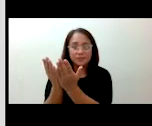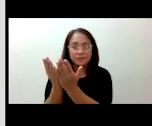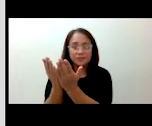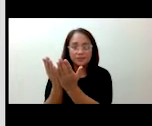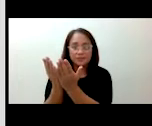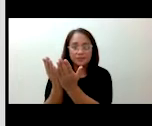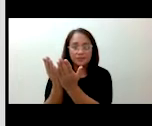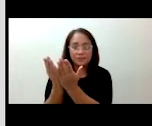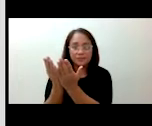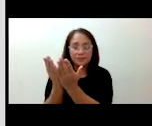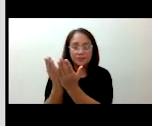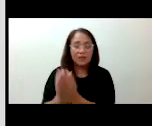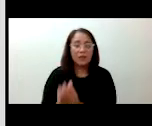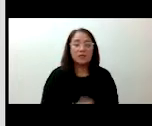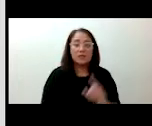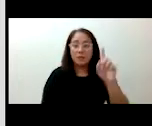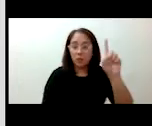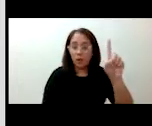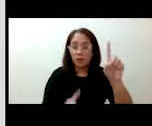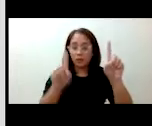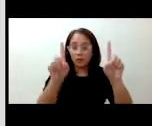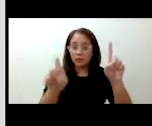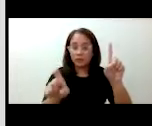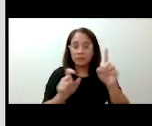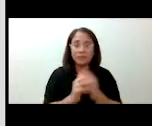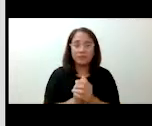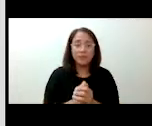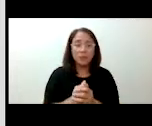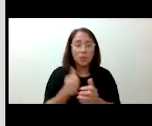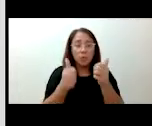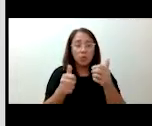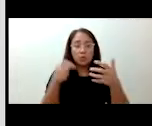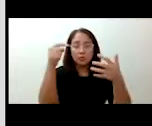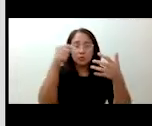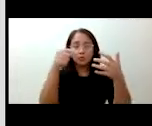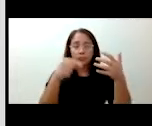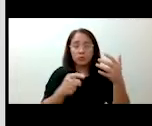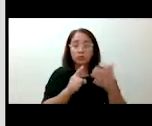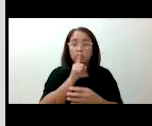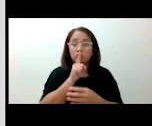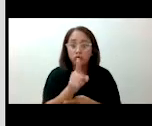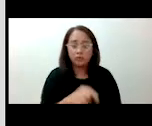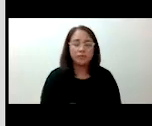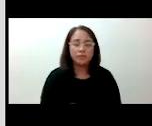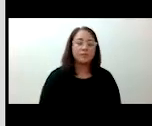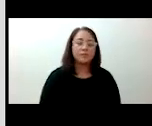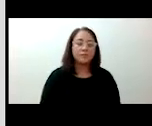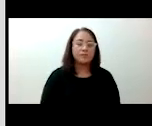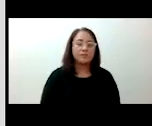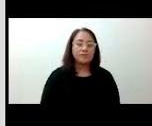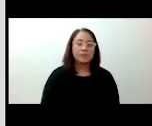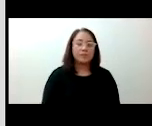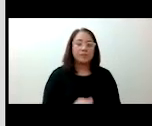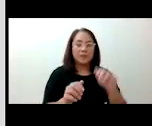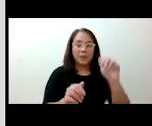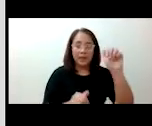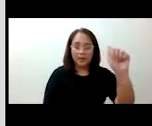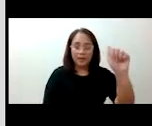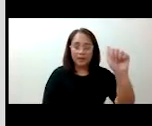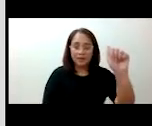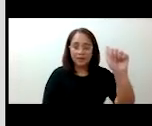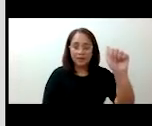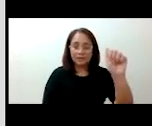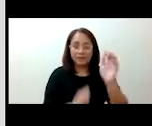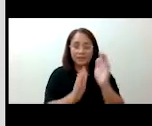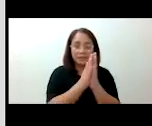So question number one says, which of the following is true? A, textbooks